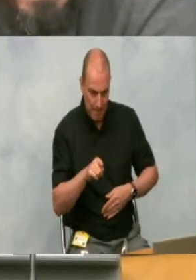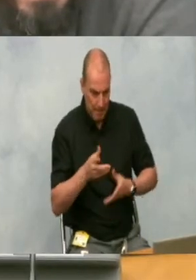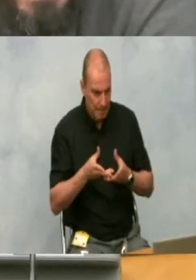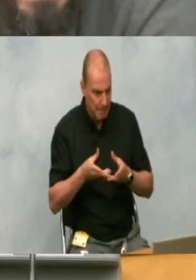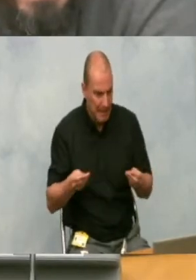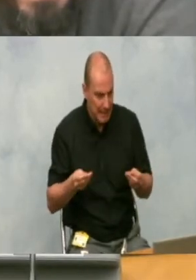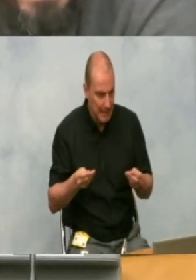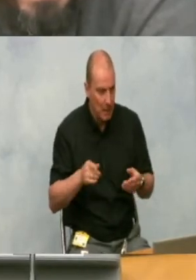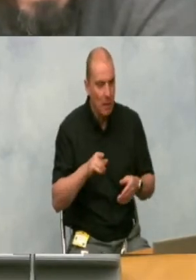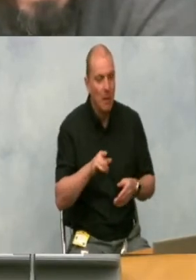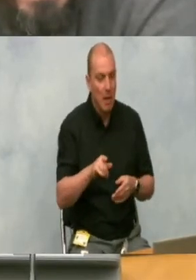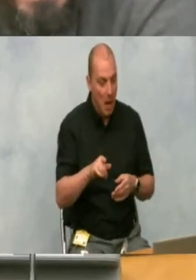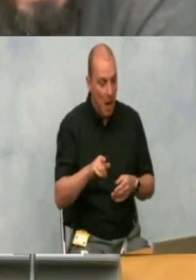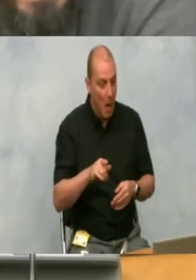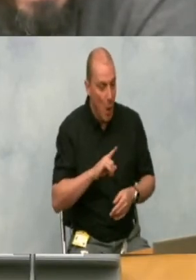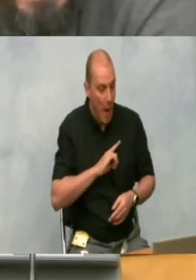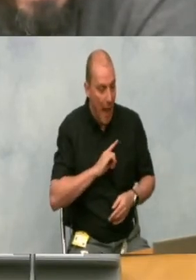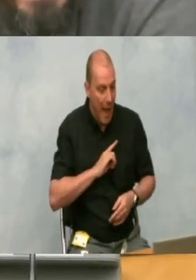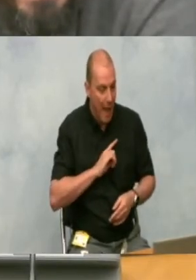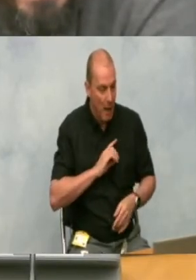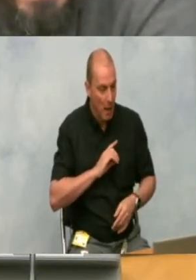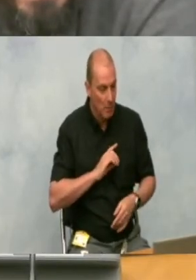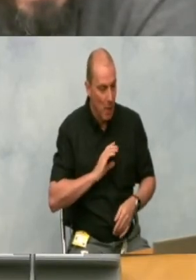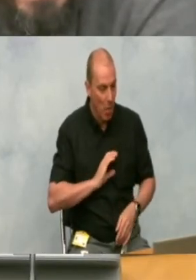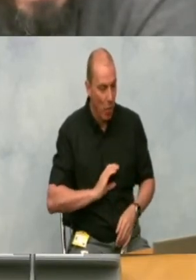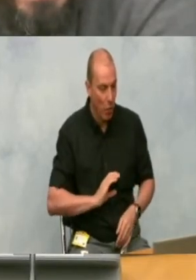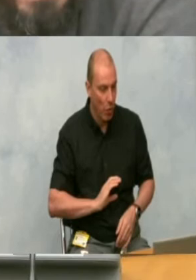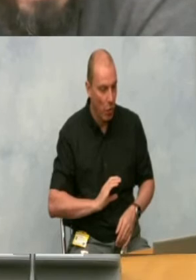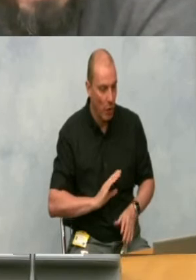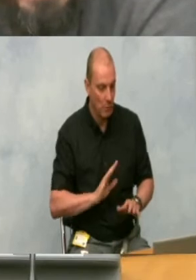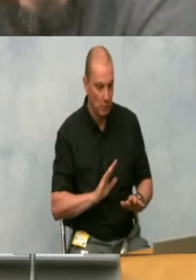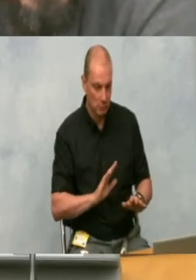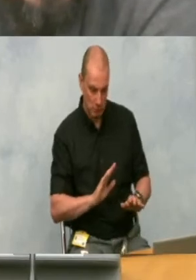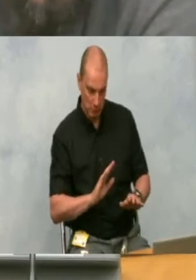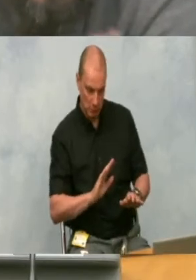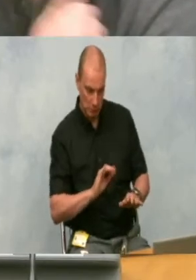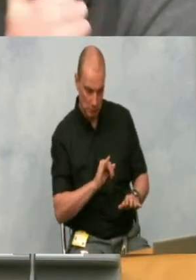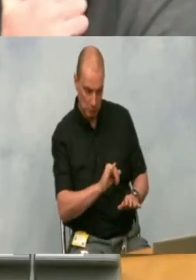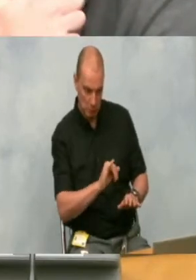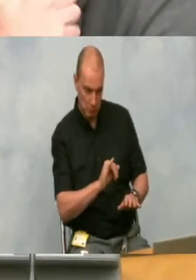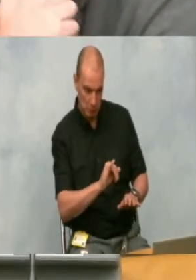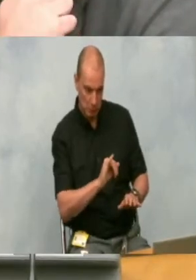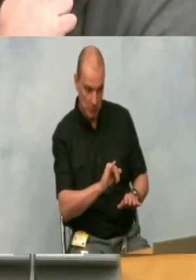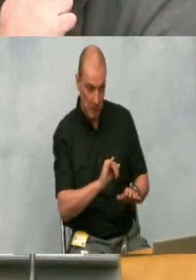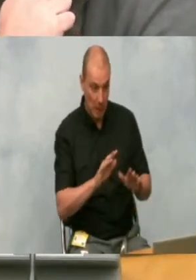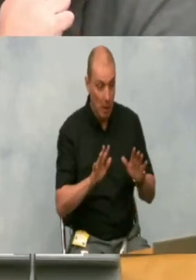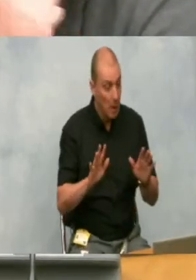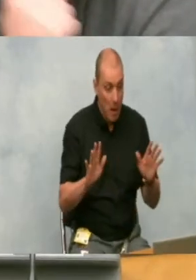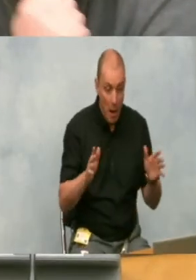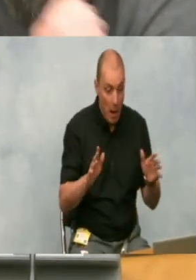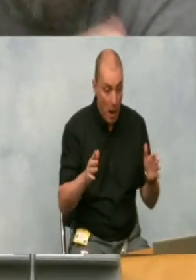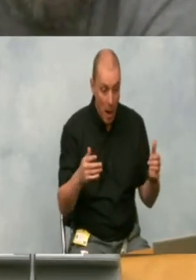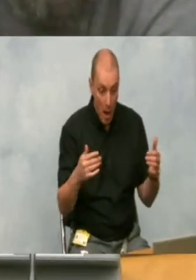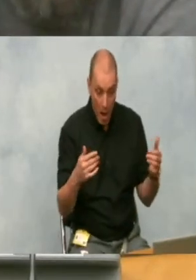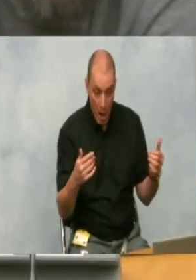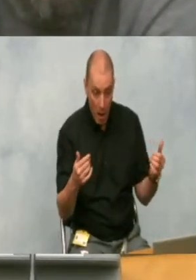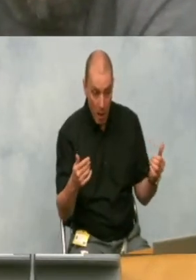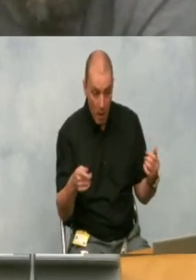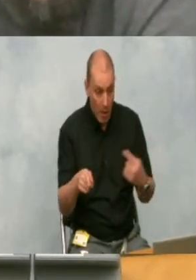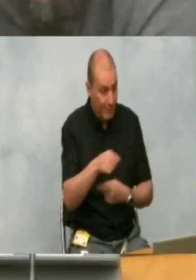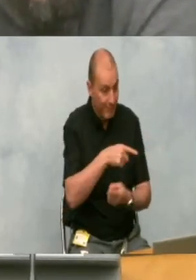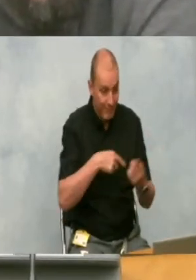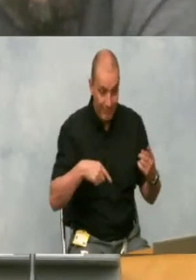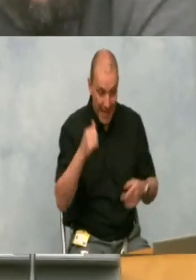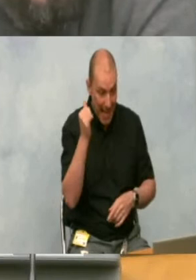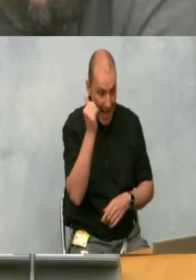causing all the unease. And to be frank, nobody on this meeting is an expert in it